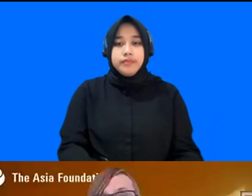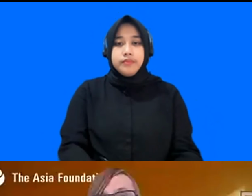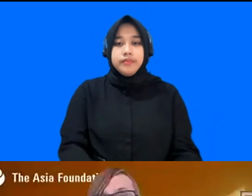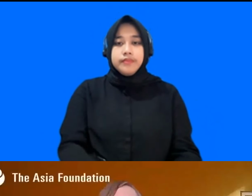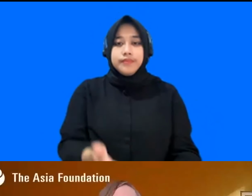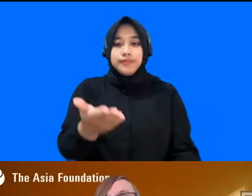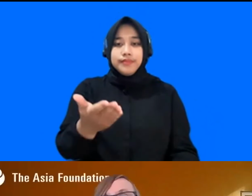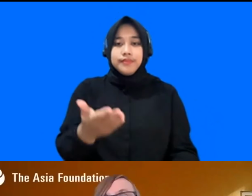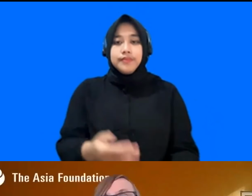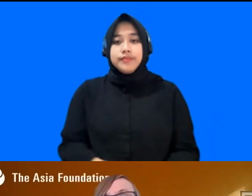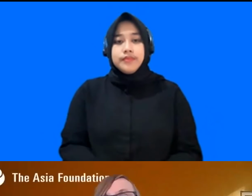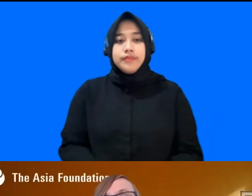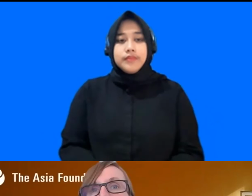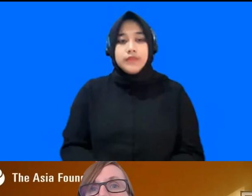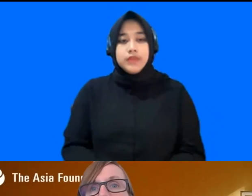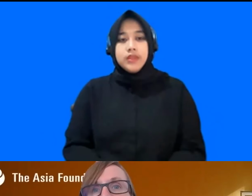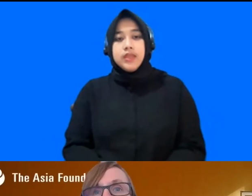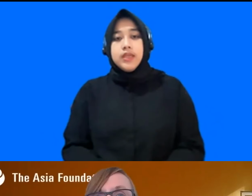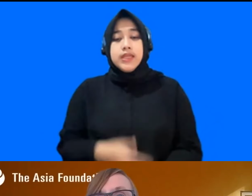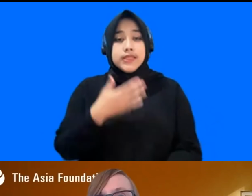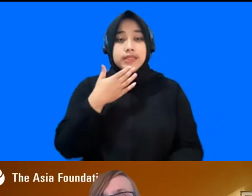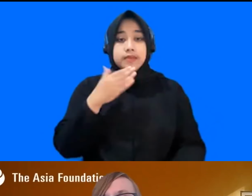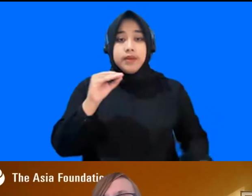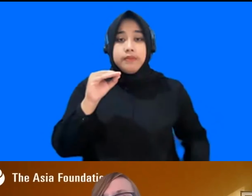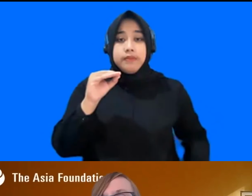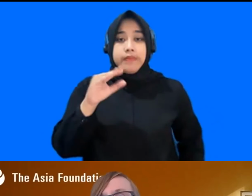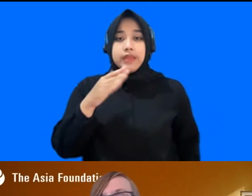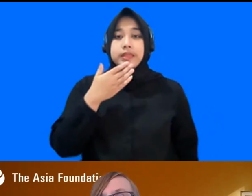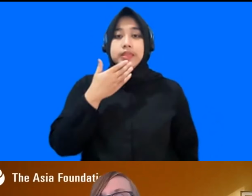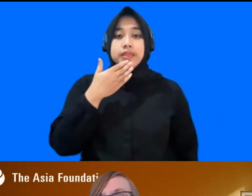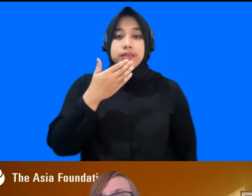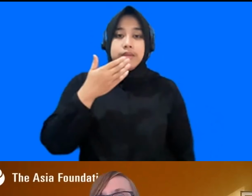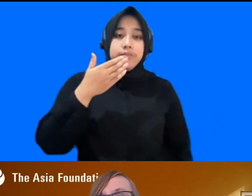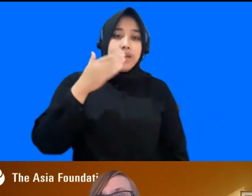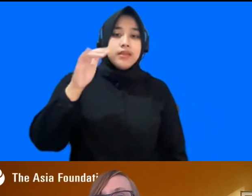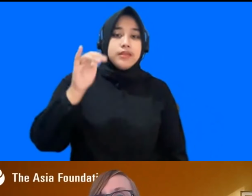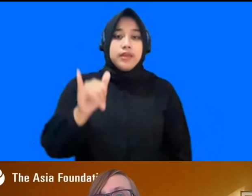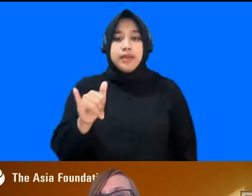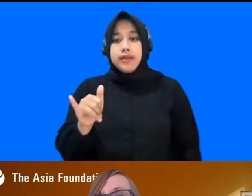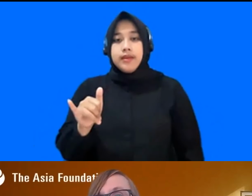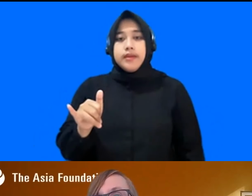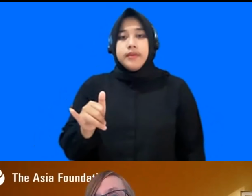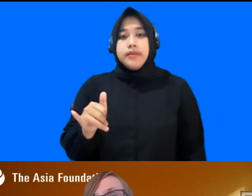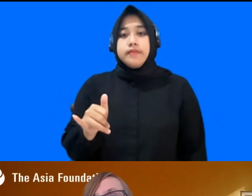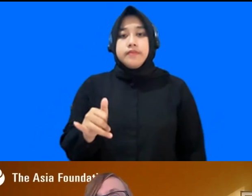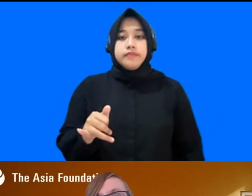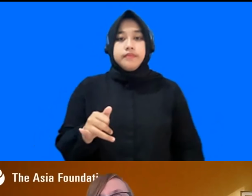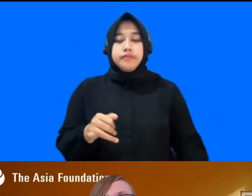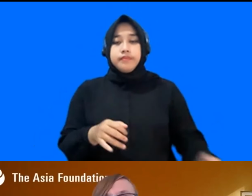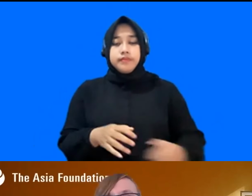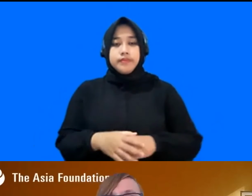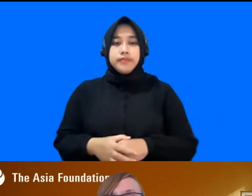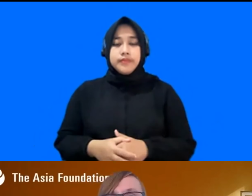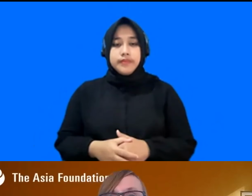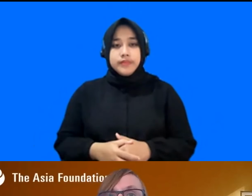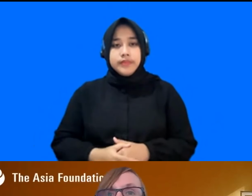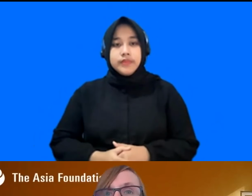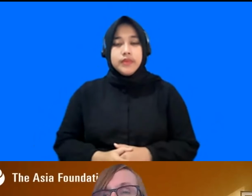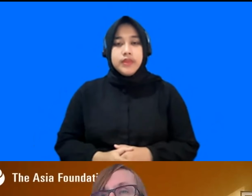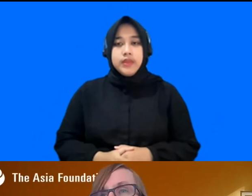Good morning. Thank you. Yes, so I look forward to a vibrant discussion following that